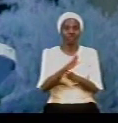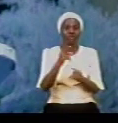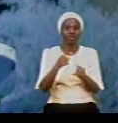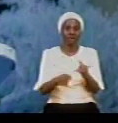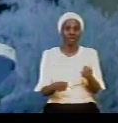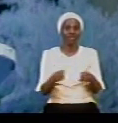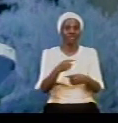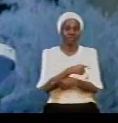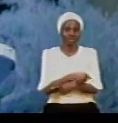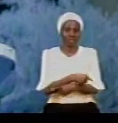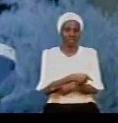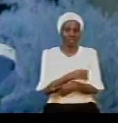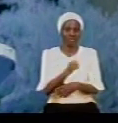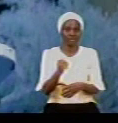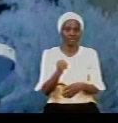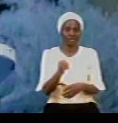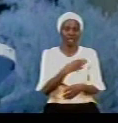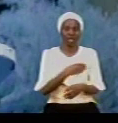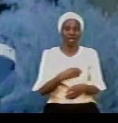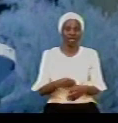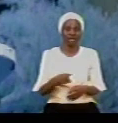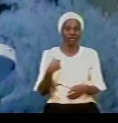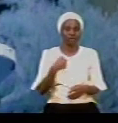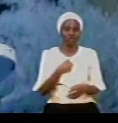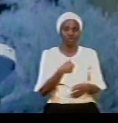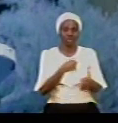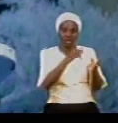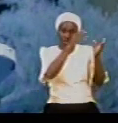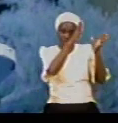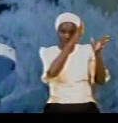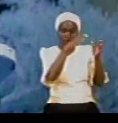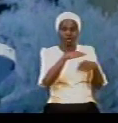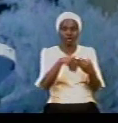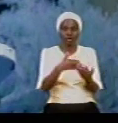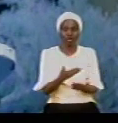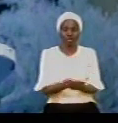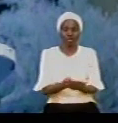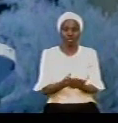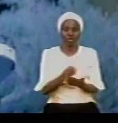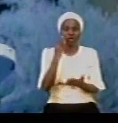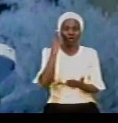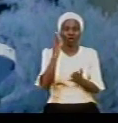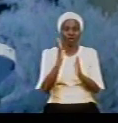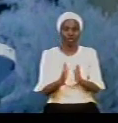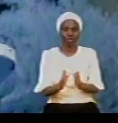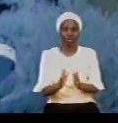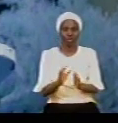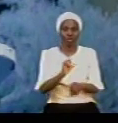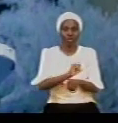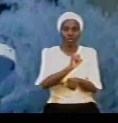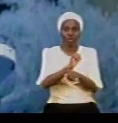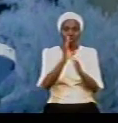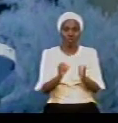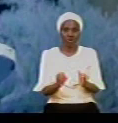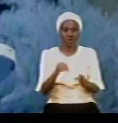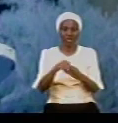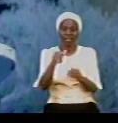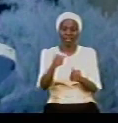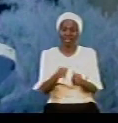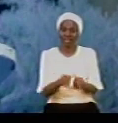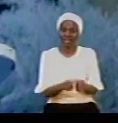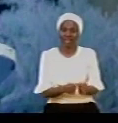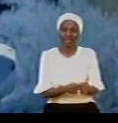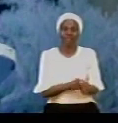all workers in every denomination to be present in the meeting. Great has been